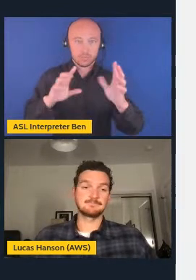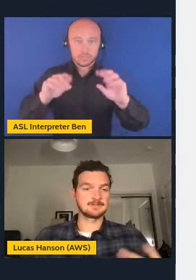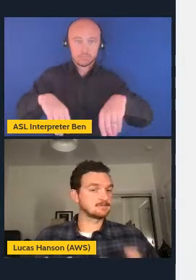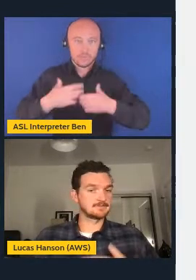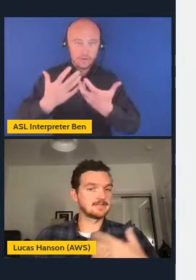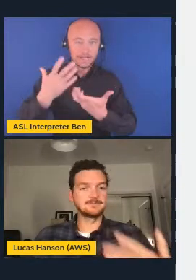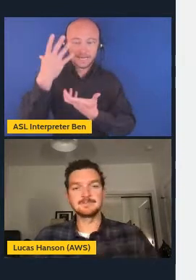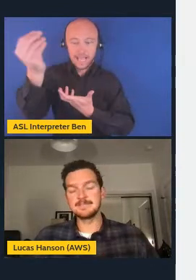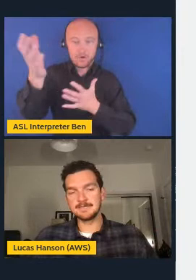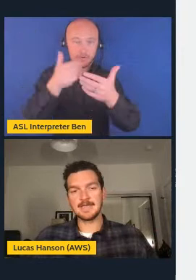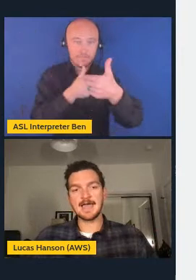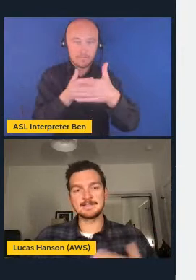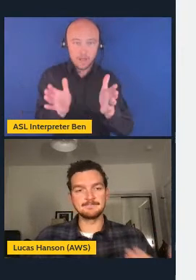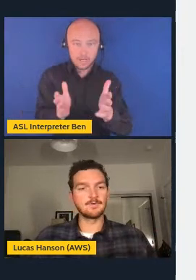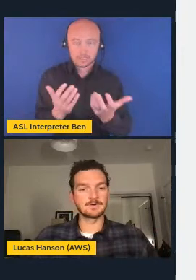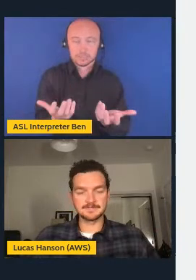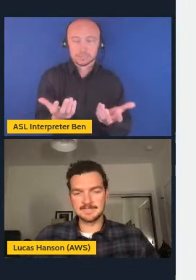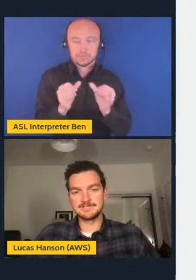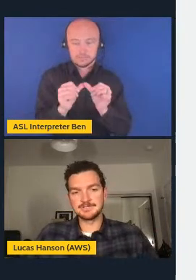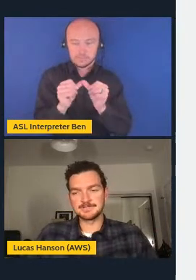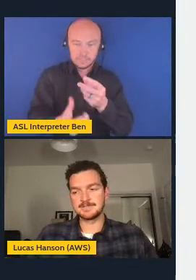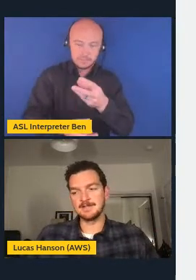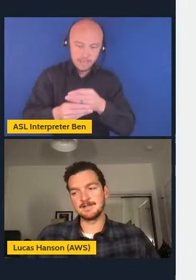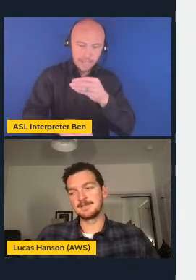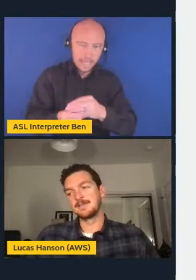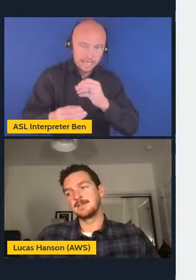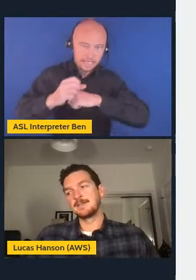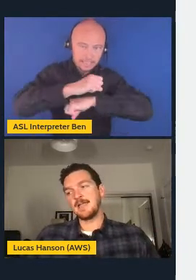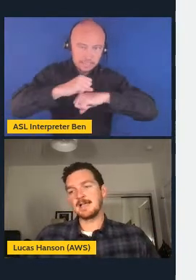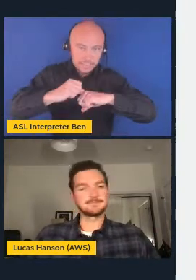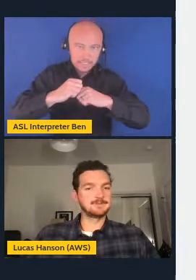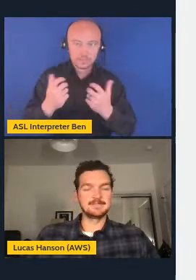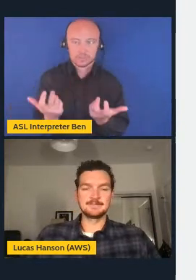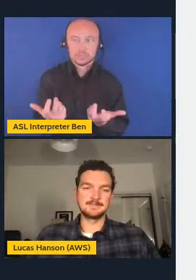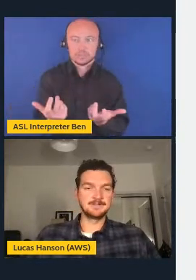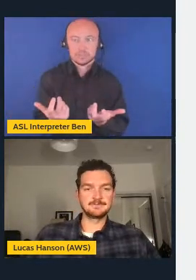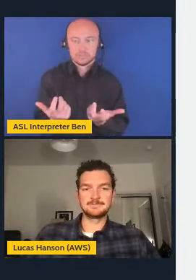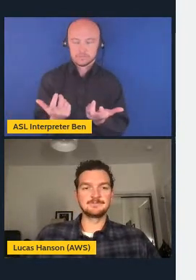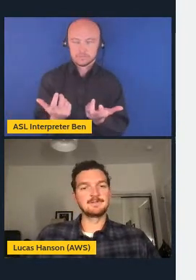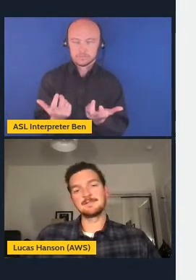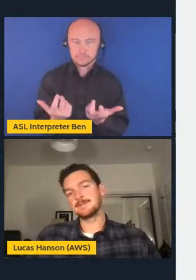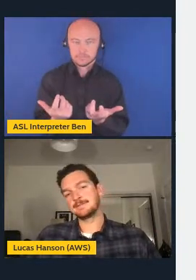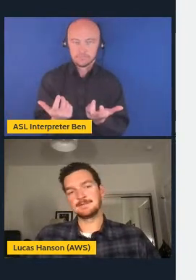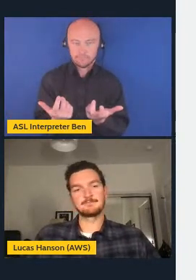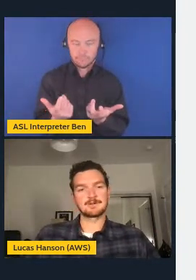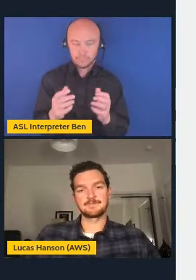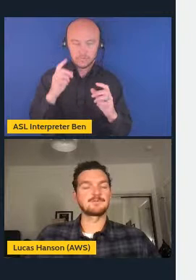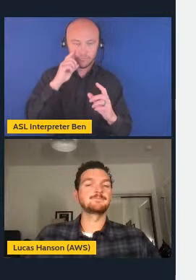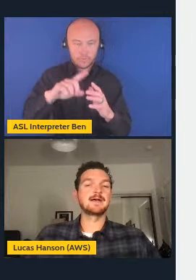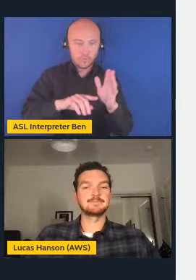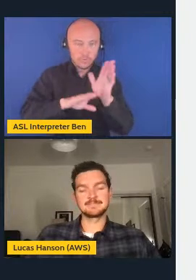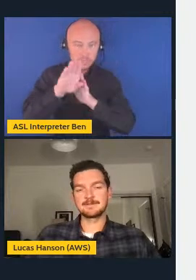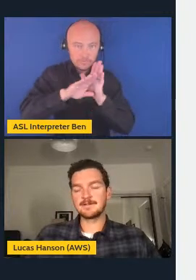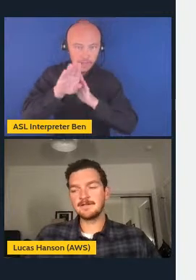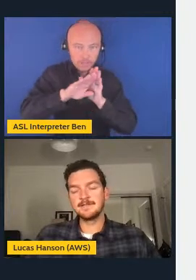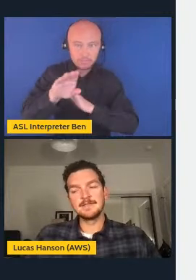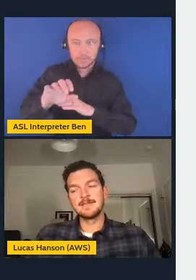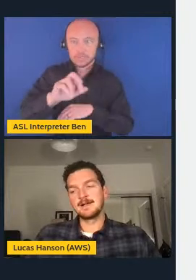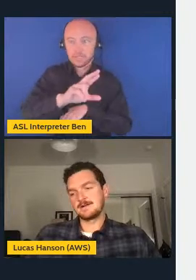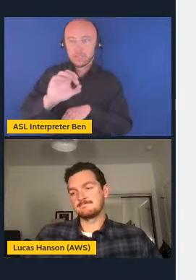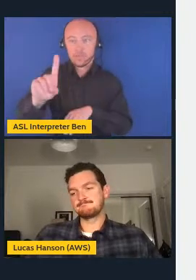box, and we're continually adding more stages as we do development and work on the roadmap,